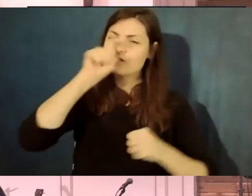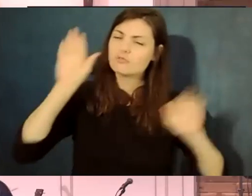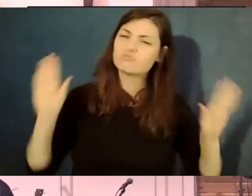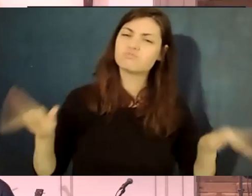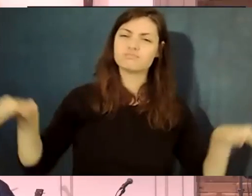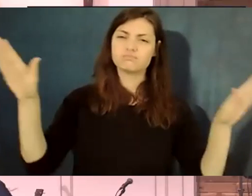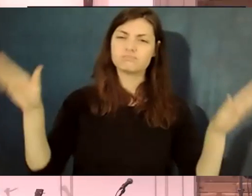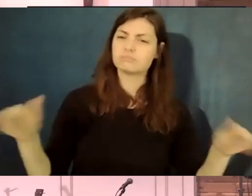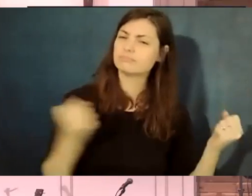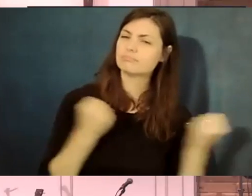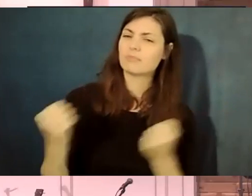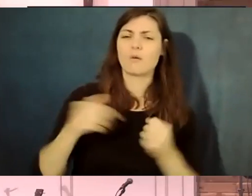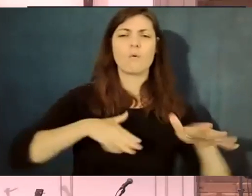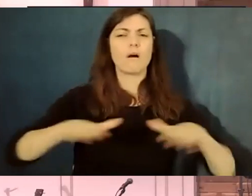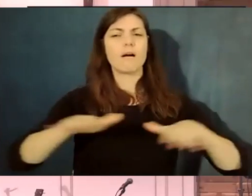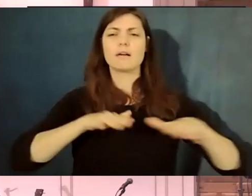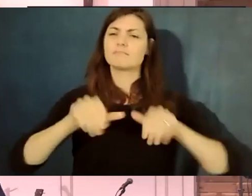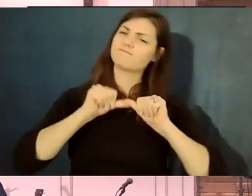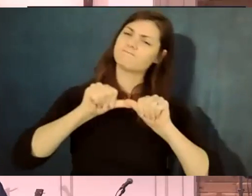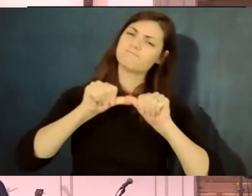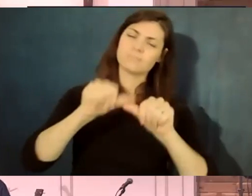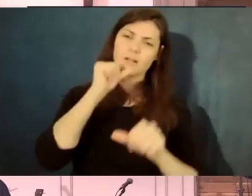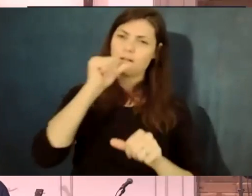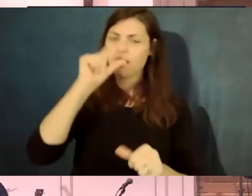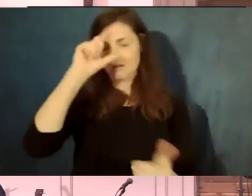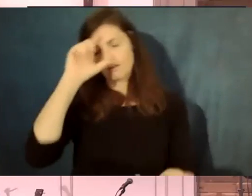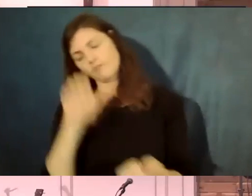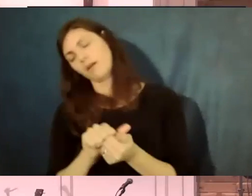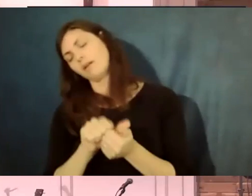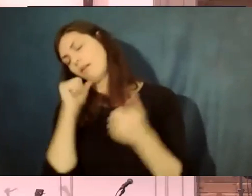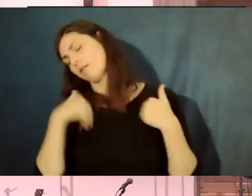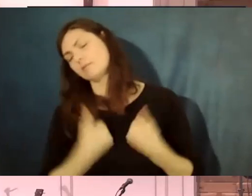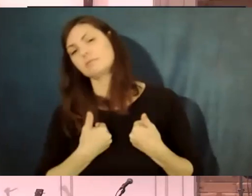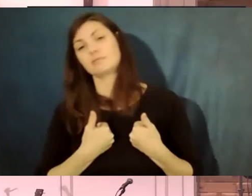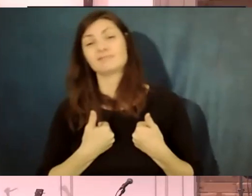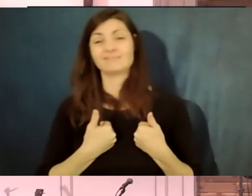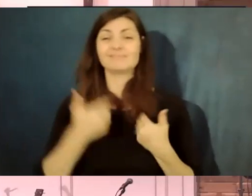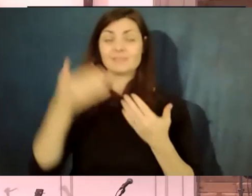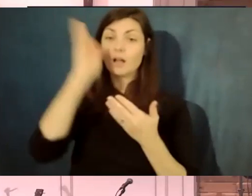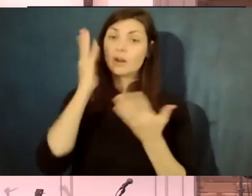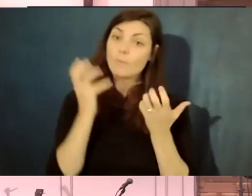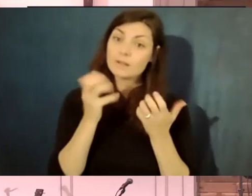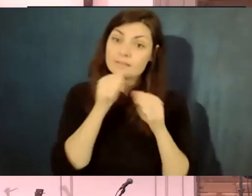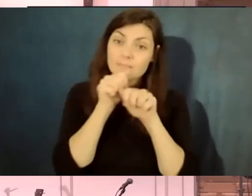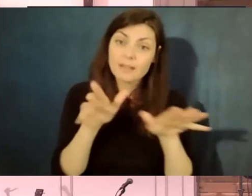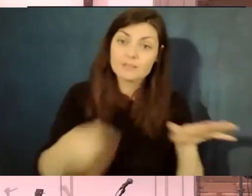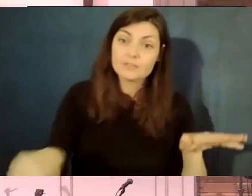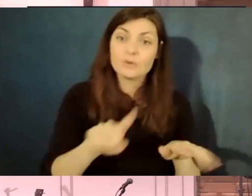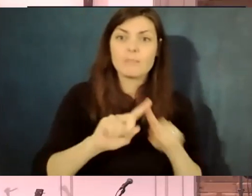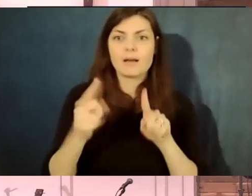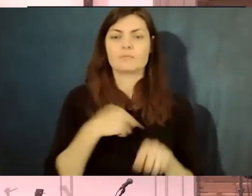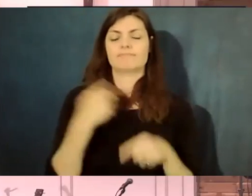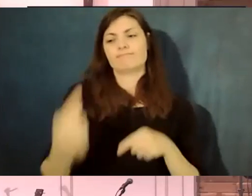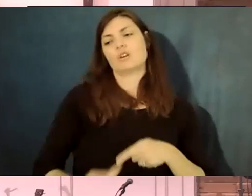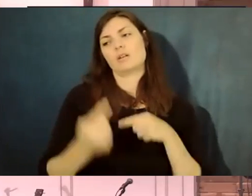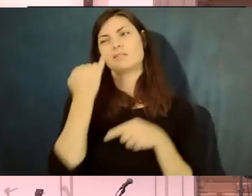and not faint. God wants to bless us in the waiting, but we struggle to wait. especially when we can't see. They went